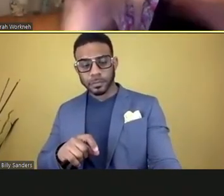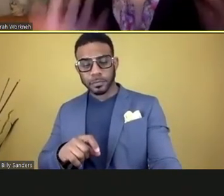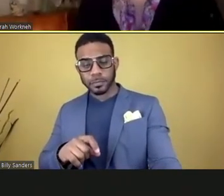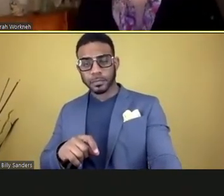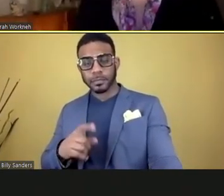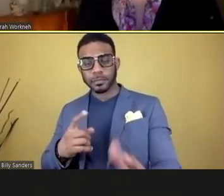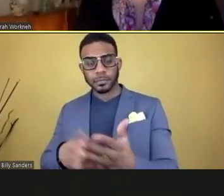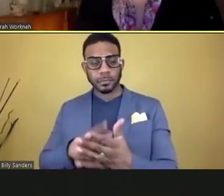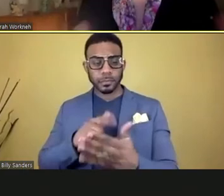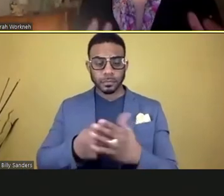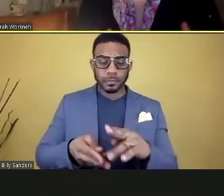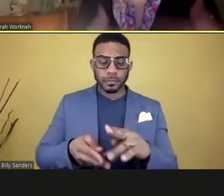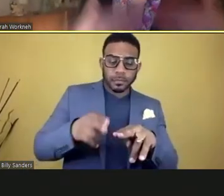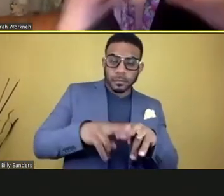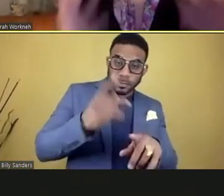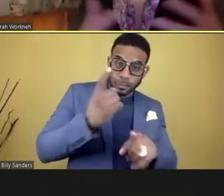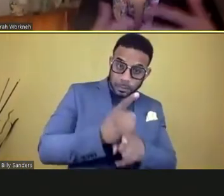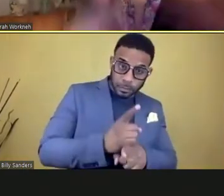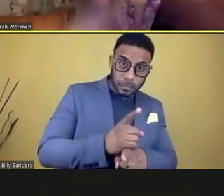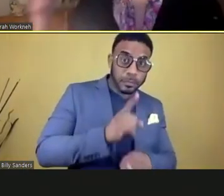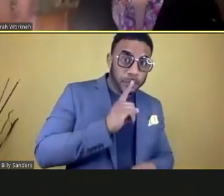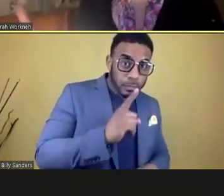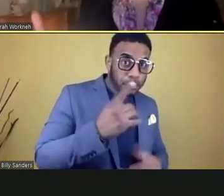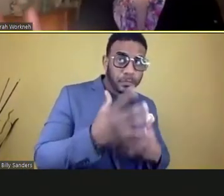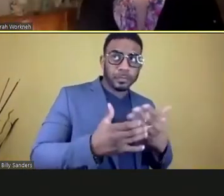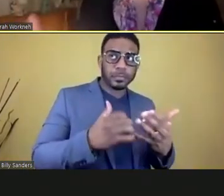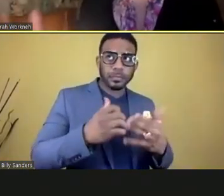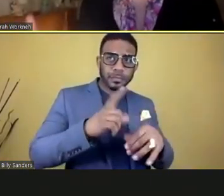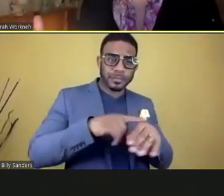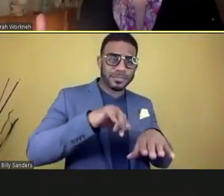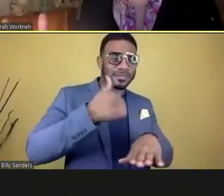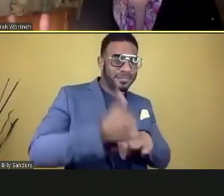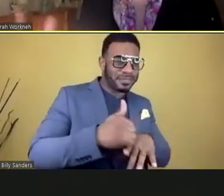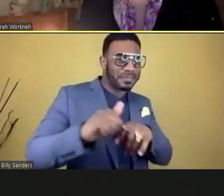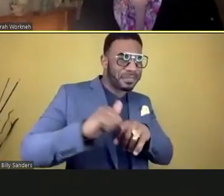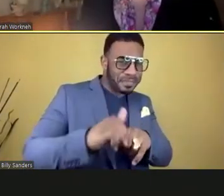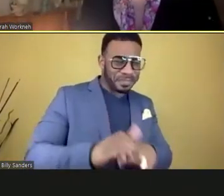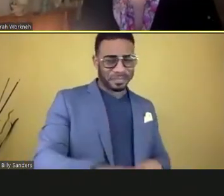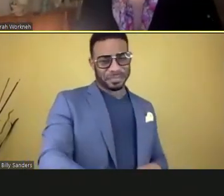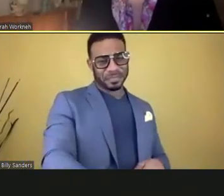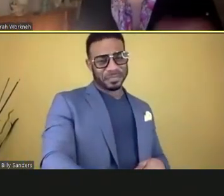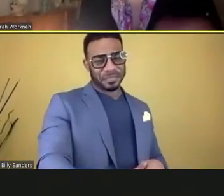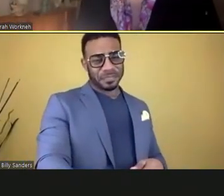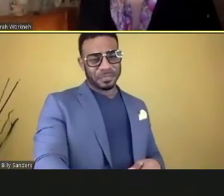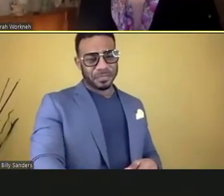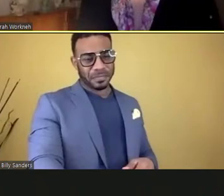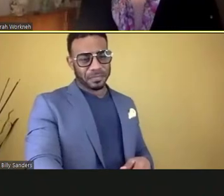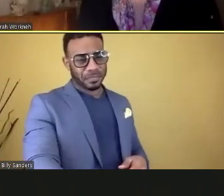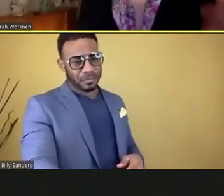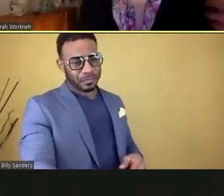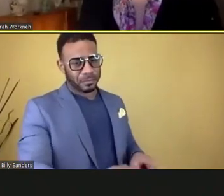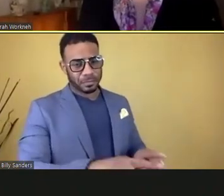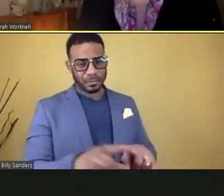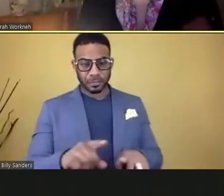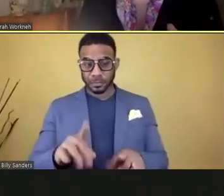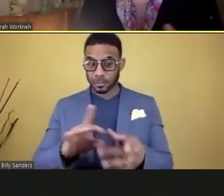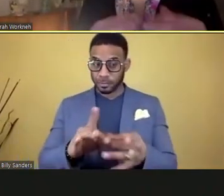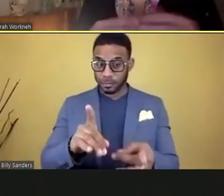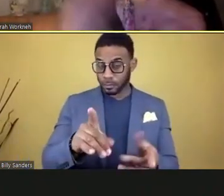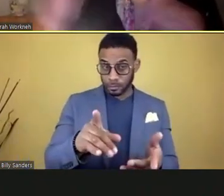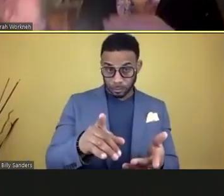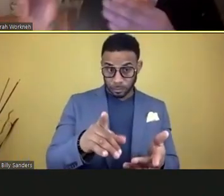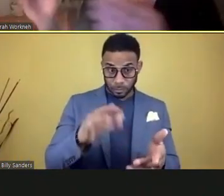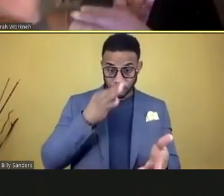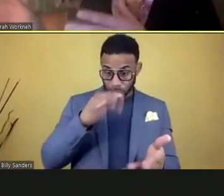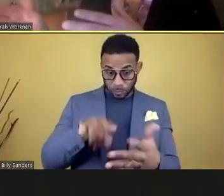sometimes be incremental, right? It's kind of a time-based practice. And as you said,